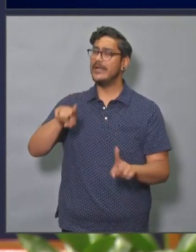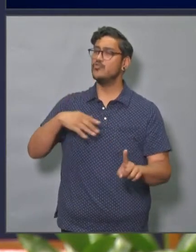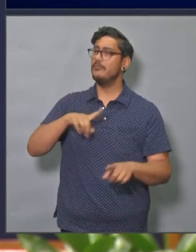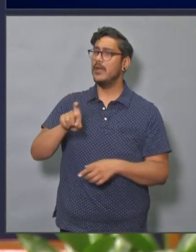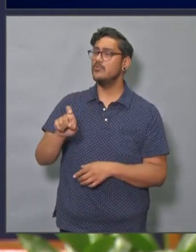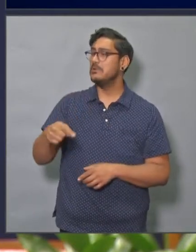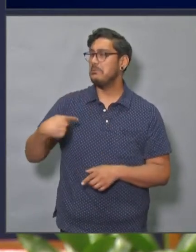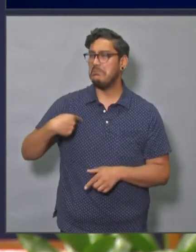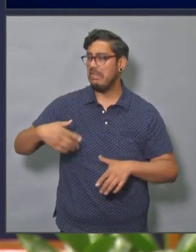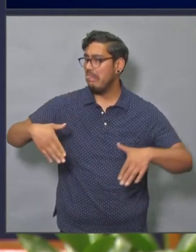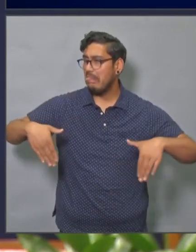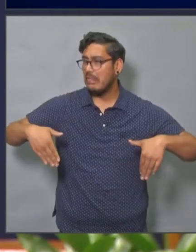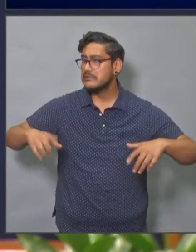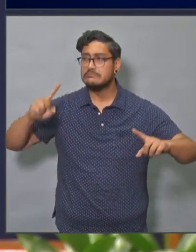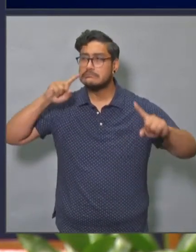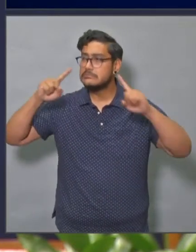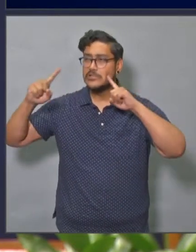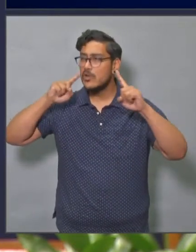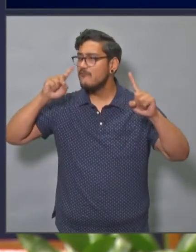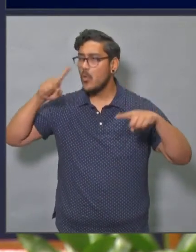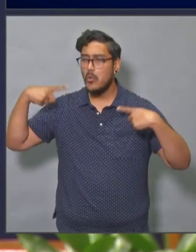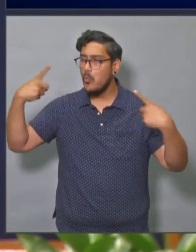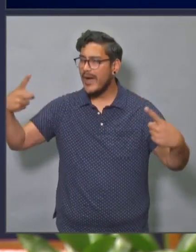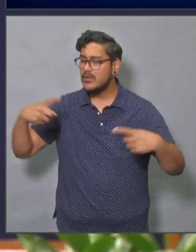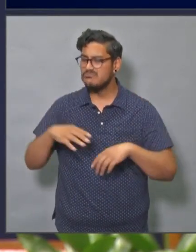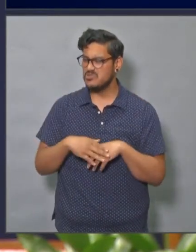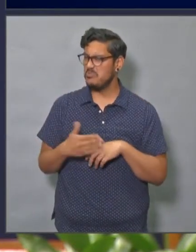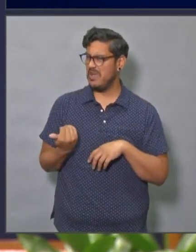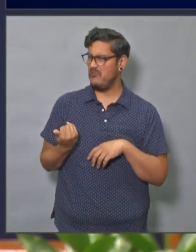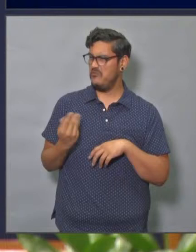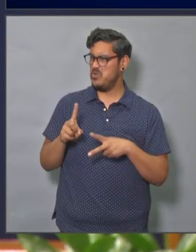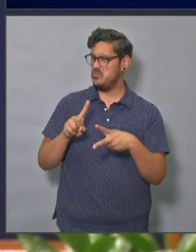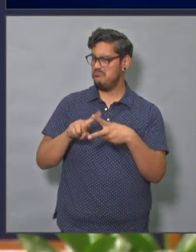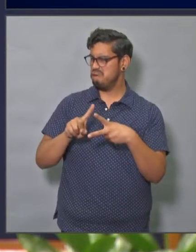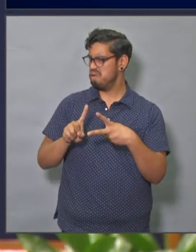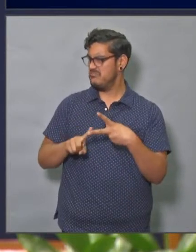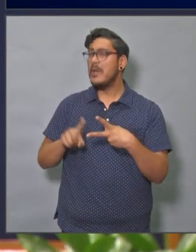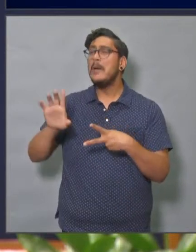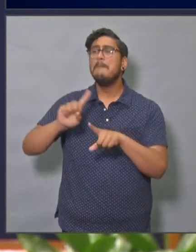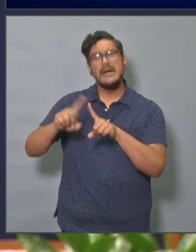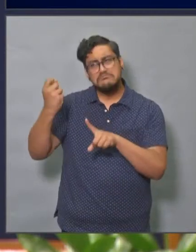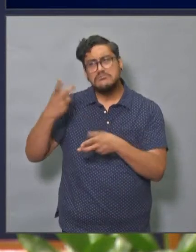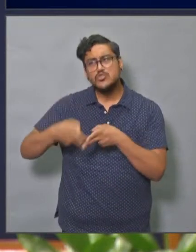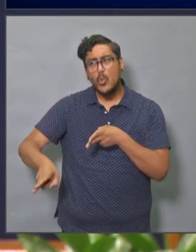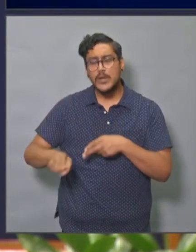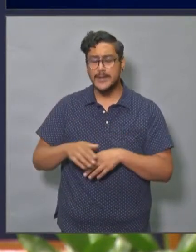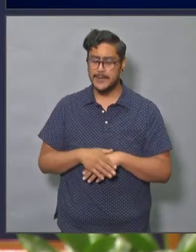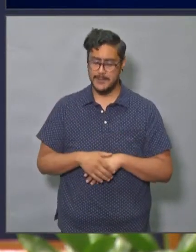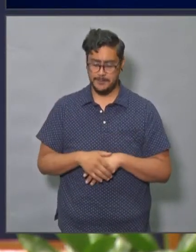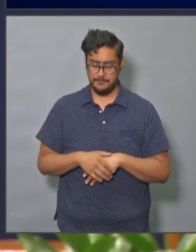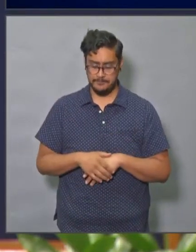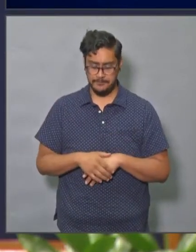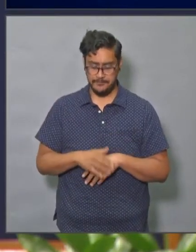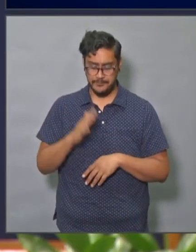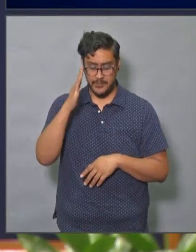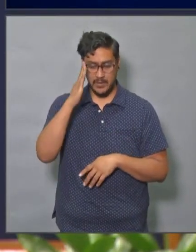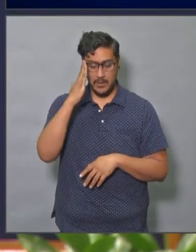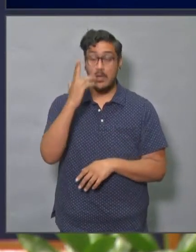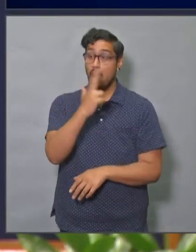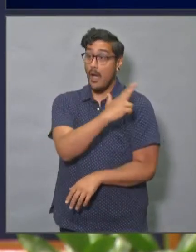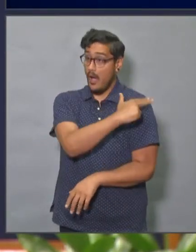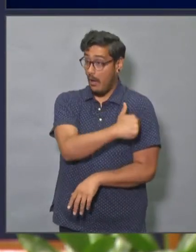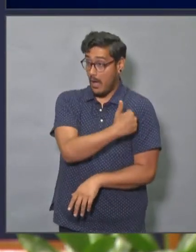to listen into these for a while. So I have a couple of questions, if you don't mind, but they are short. Sure. In terms of